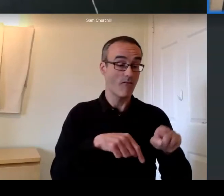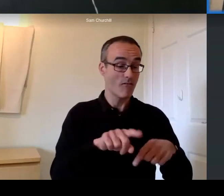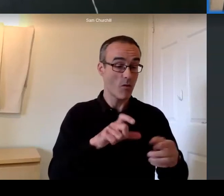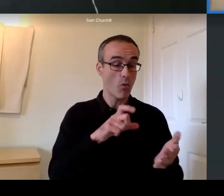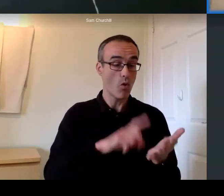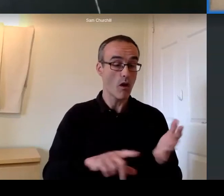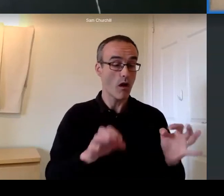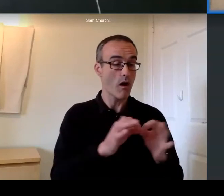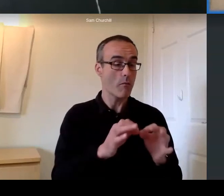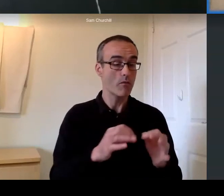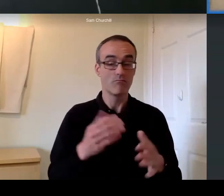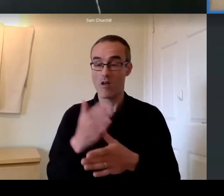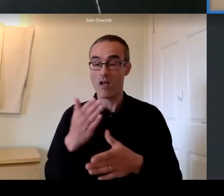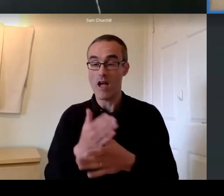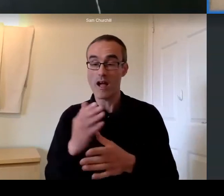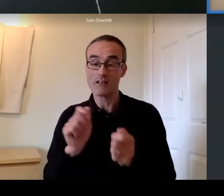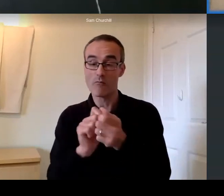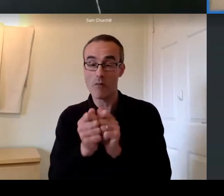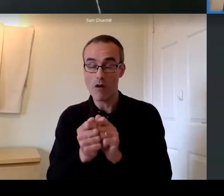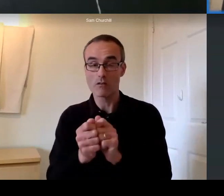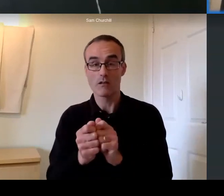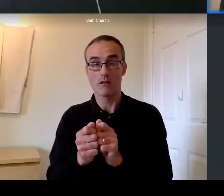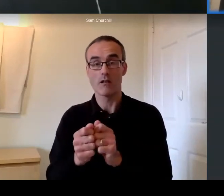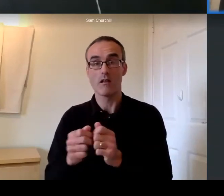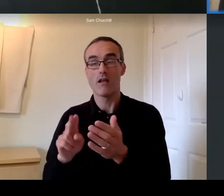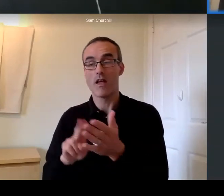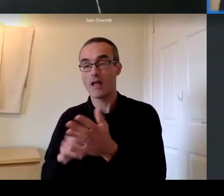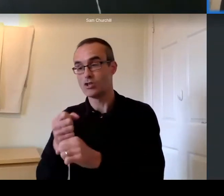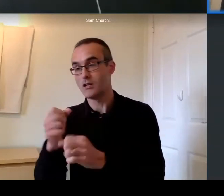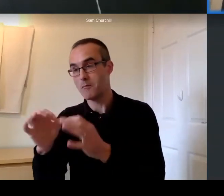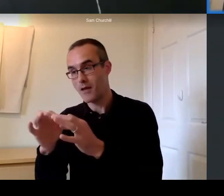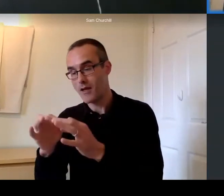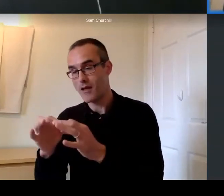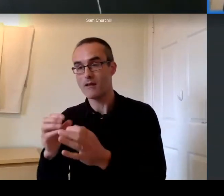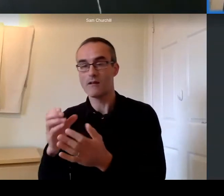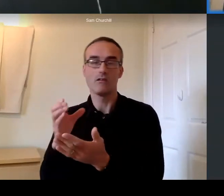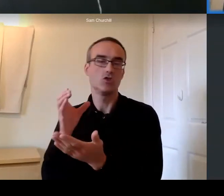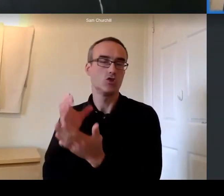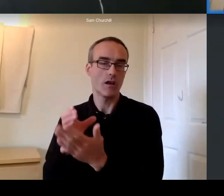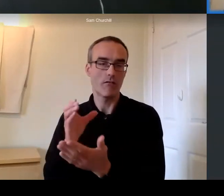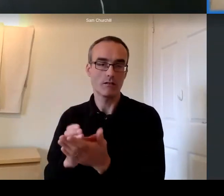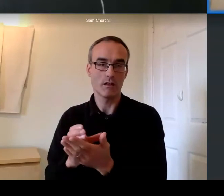active partner, to an NGB, to a charity, any